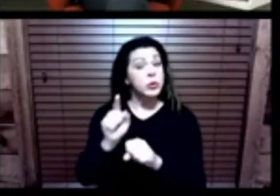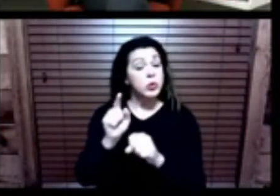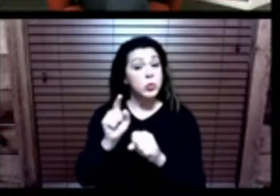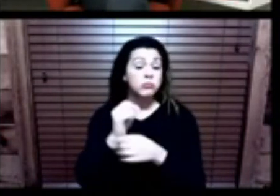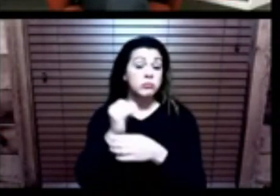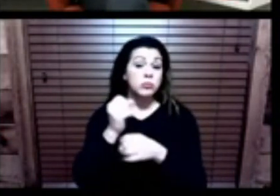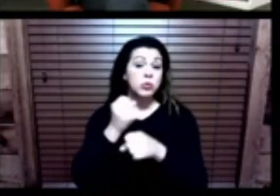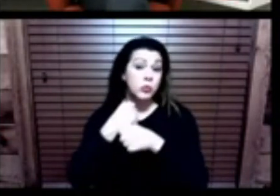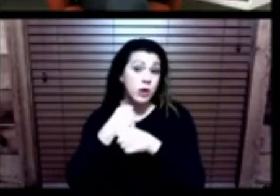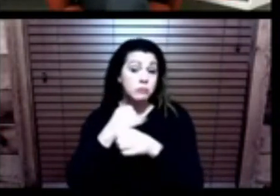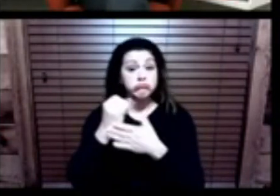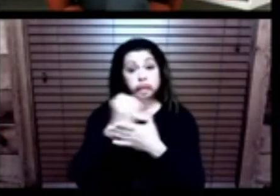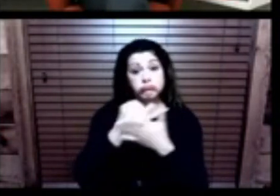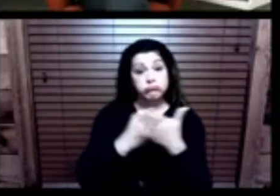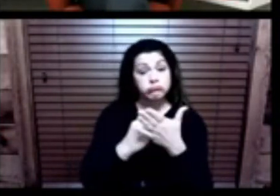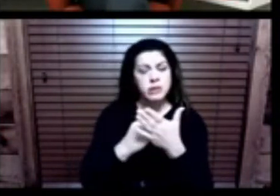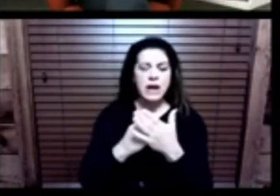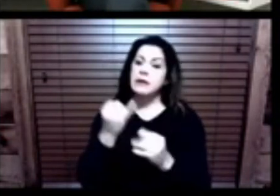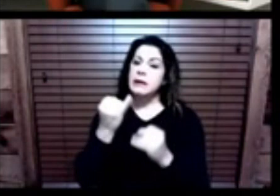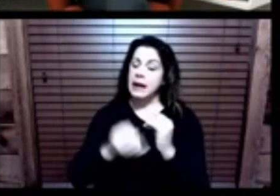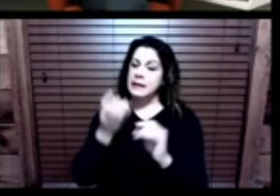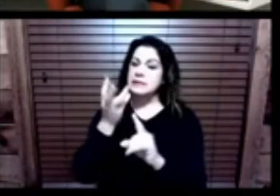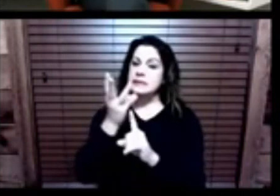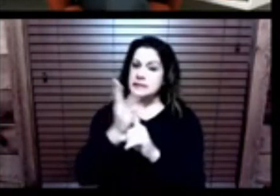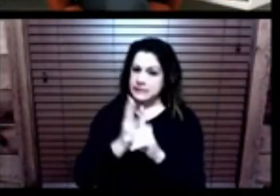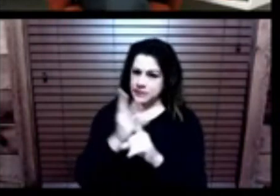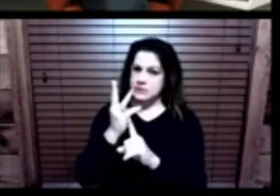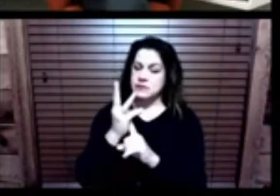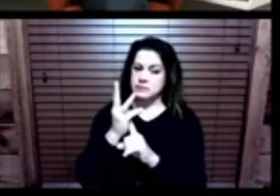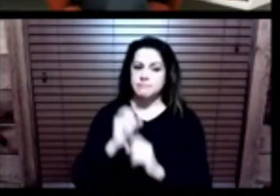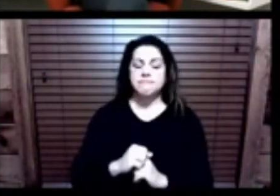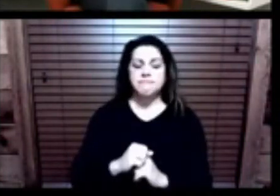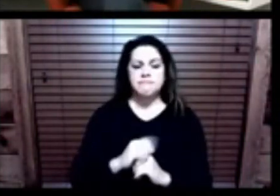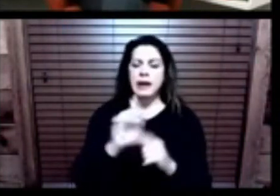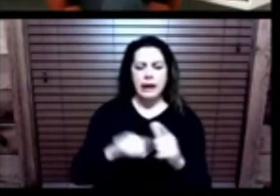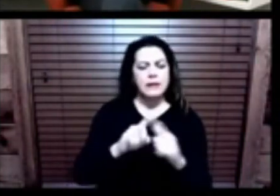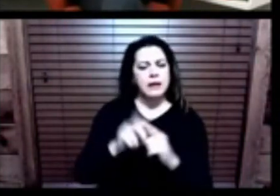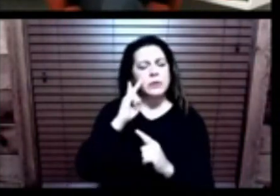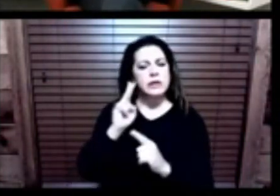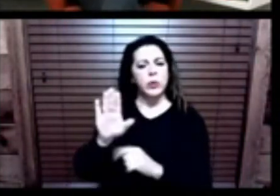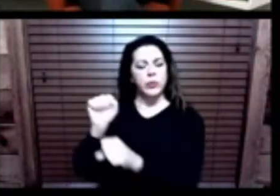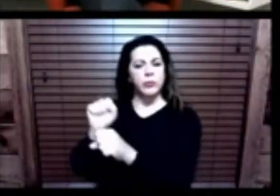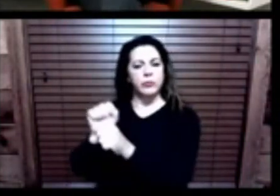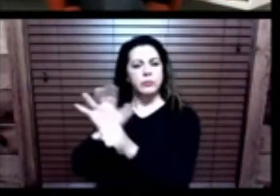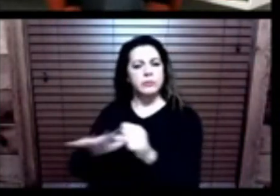then I think we're going to turn to the studio for a moment as well. So tell us a little bit about the